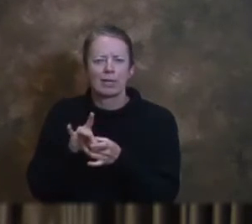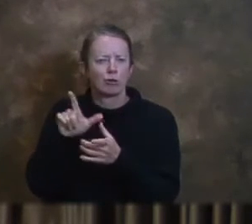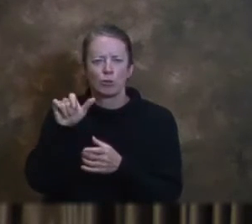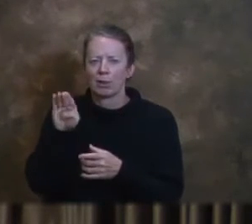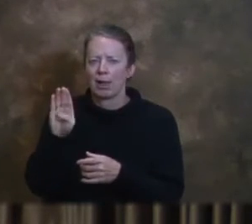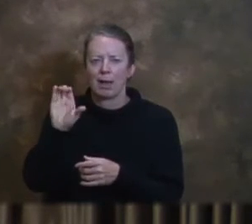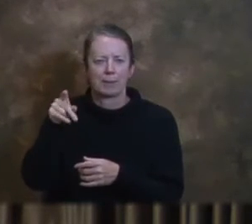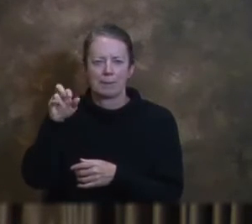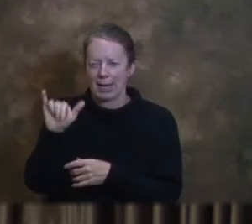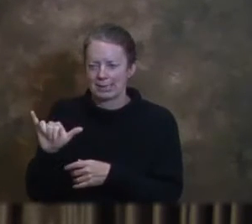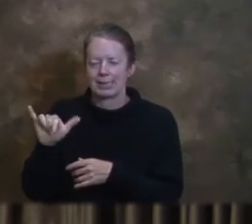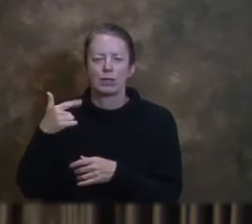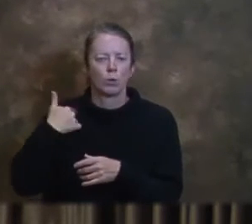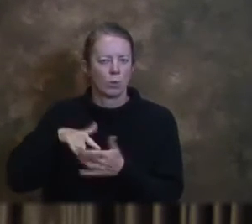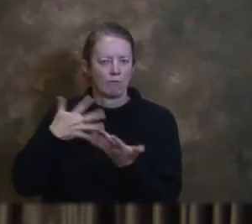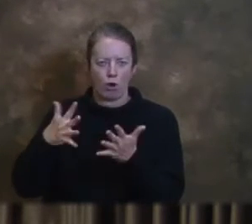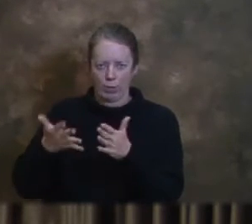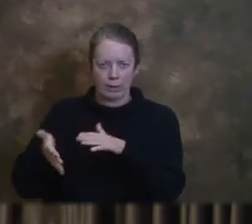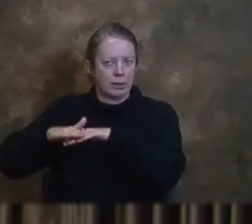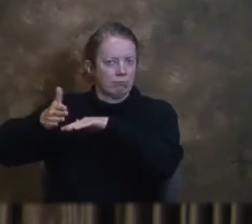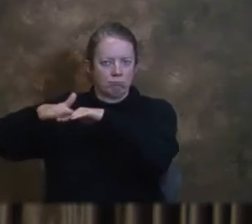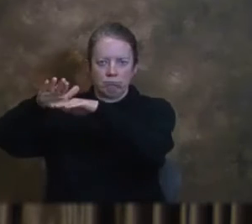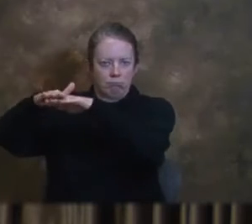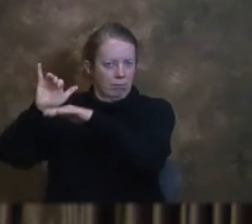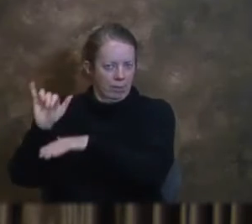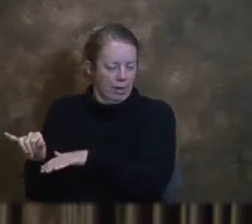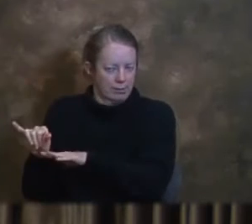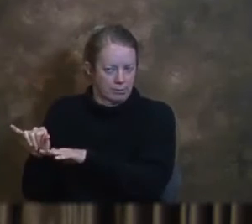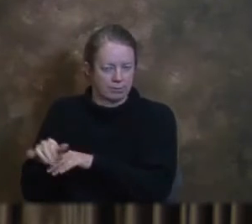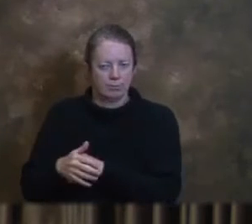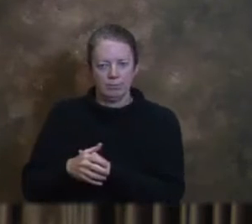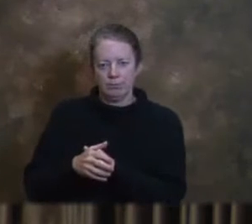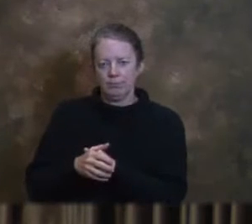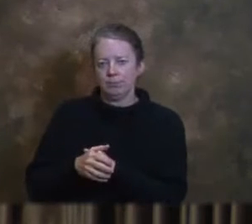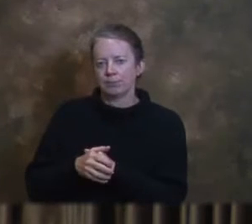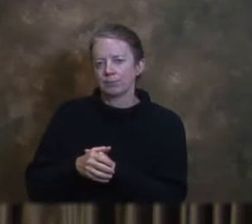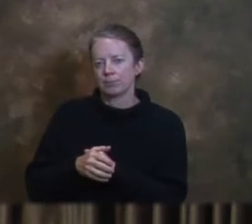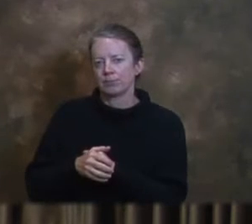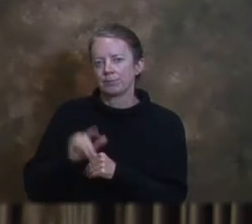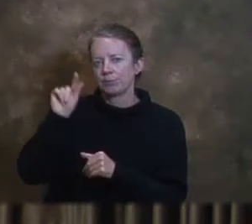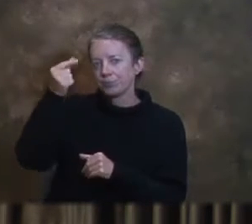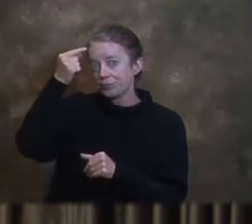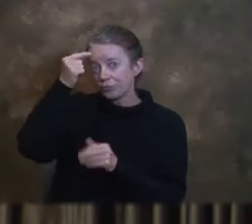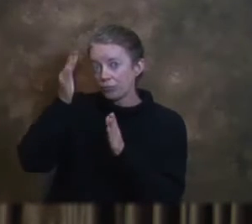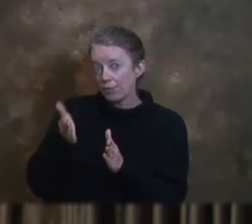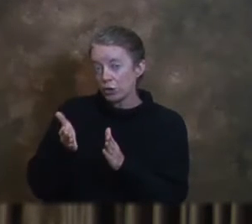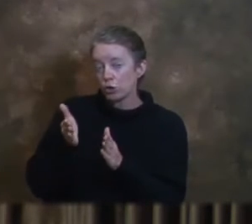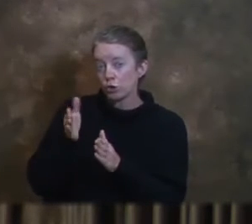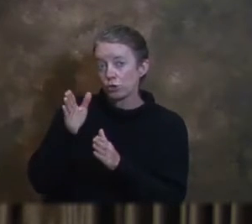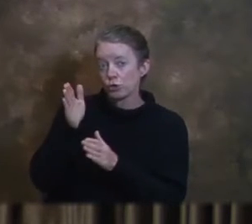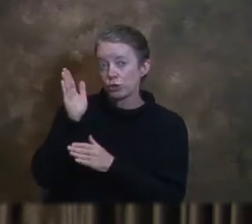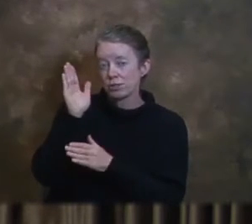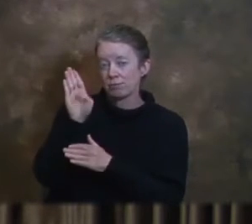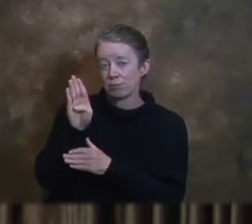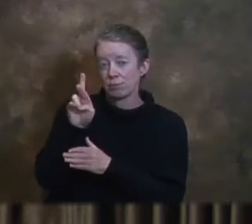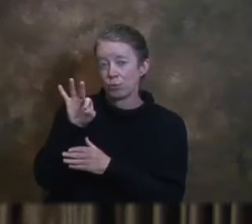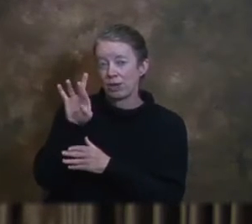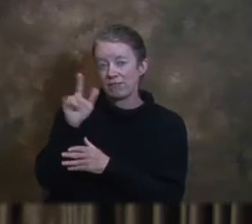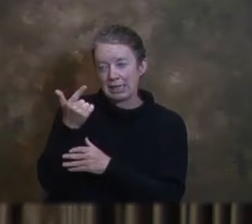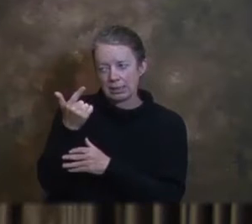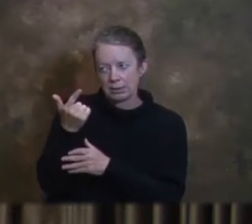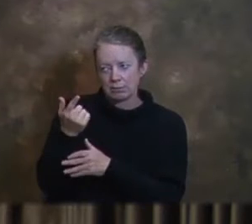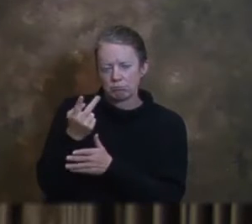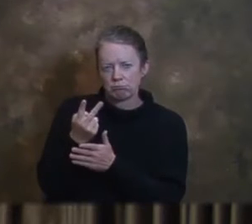that has grown leaps and bounds. And at the governor's briefing two briefings ago, they